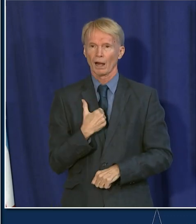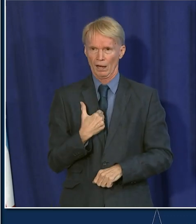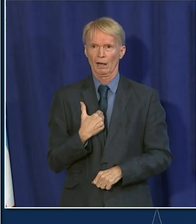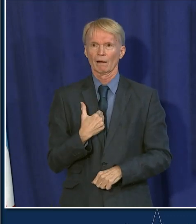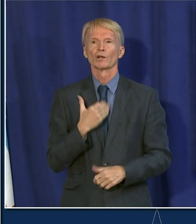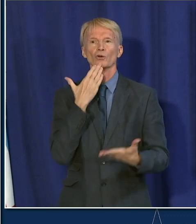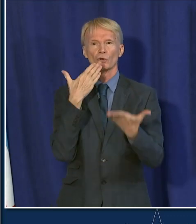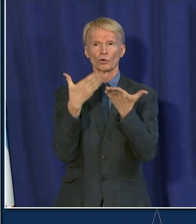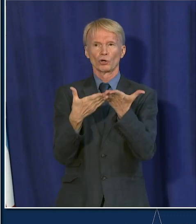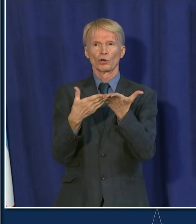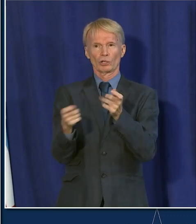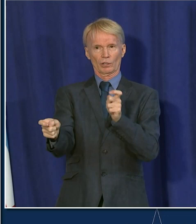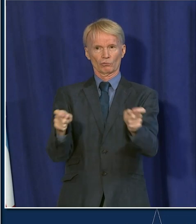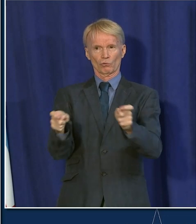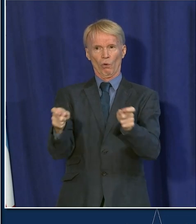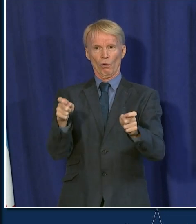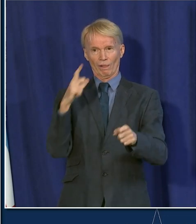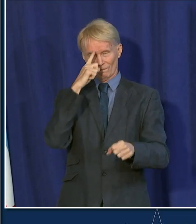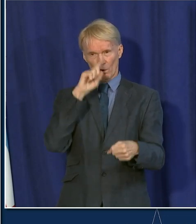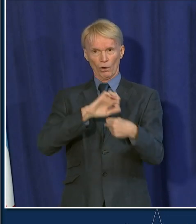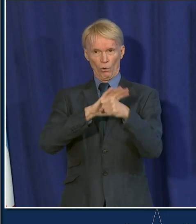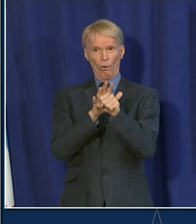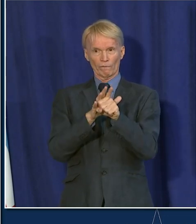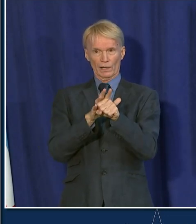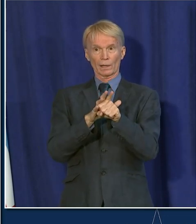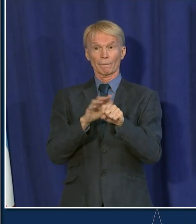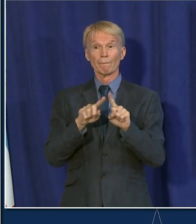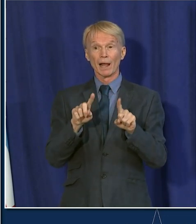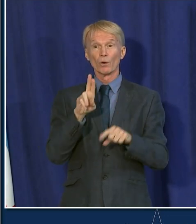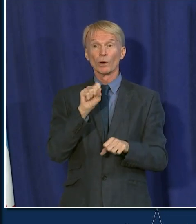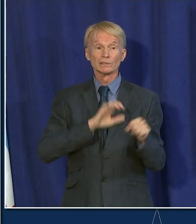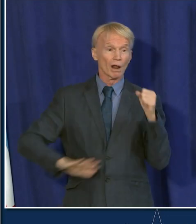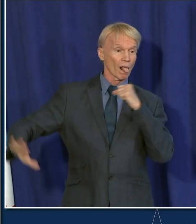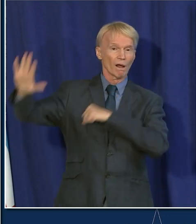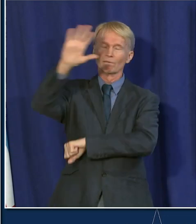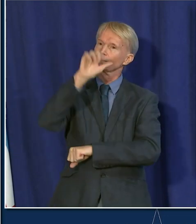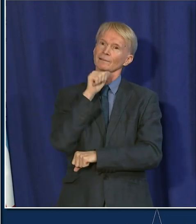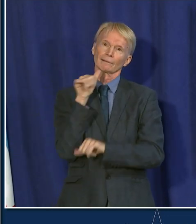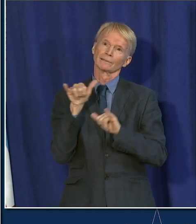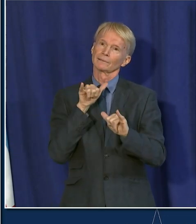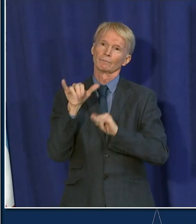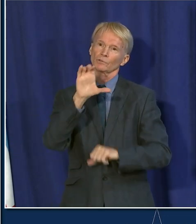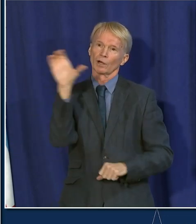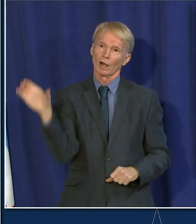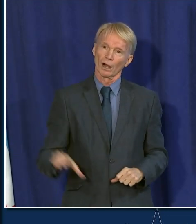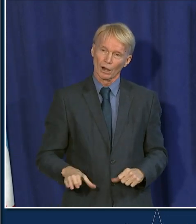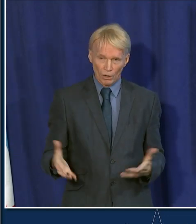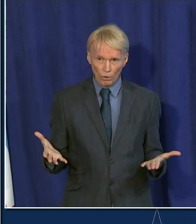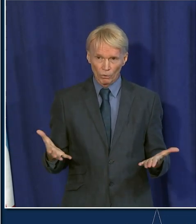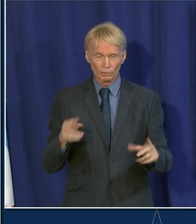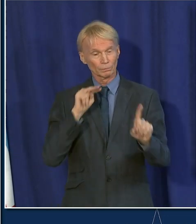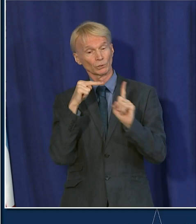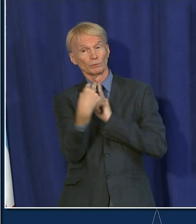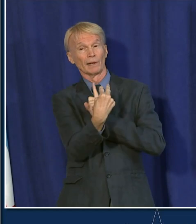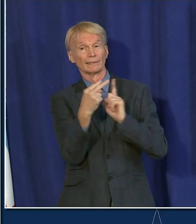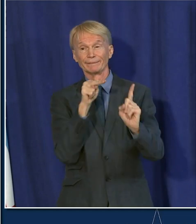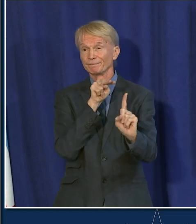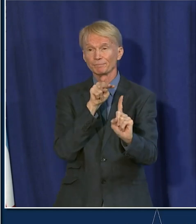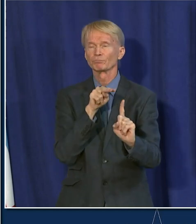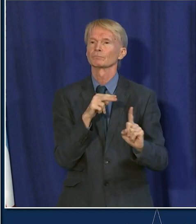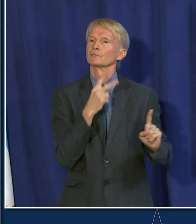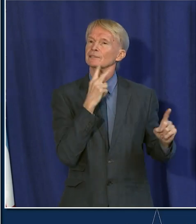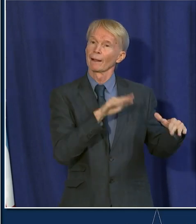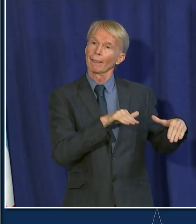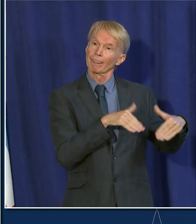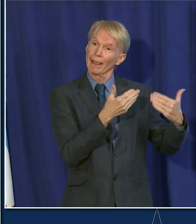quite good control for COVID, but that is not the case around the country. And to put that in some perspective, on this map here, the